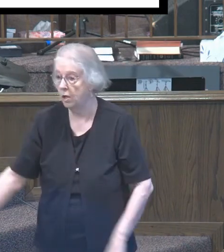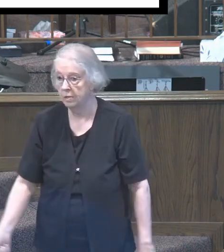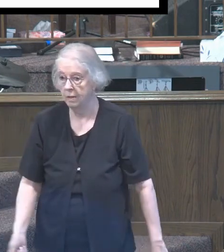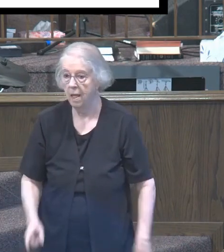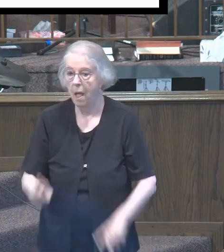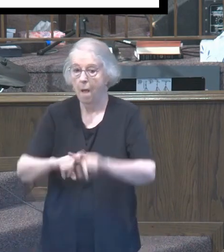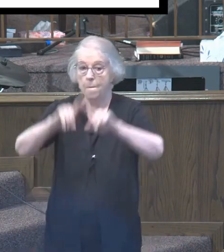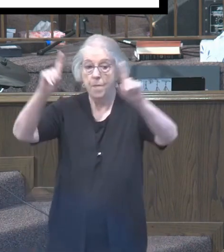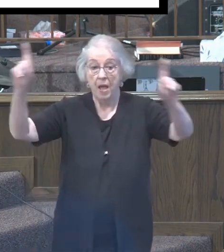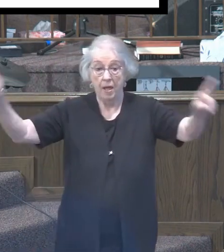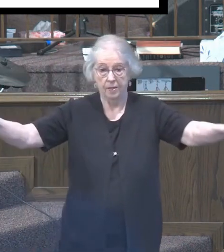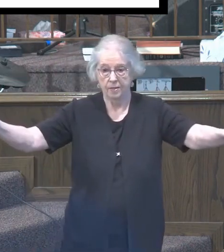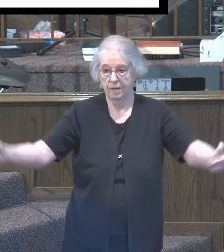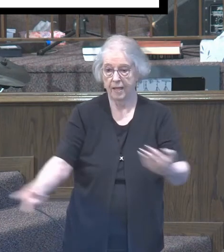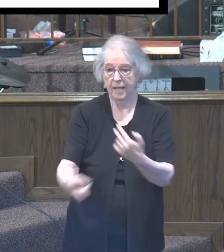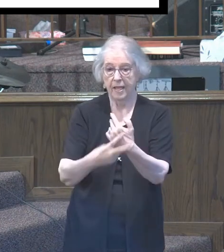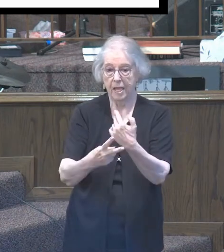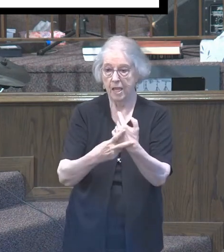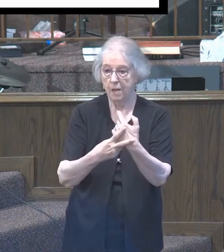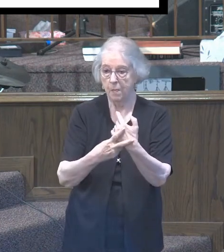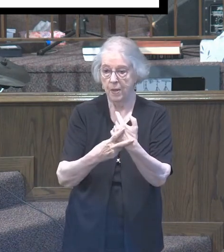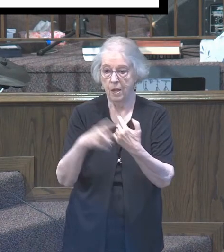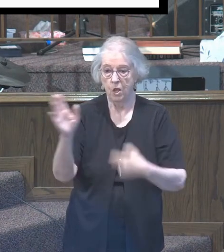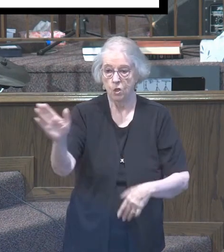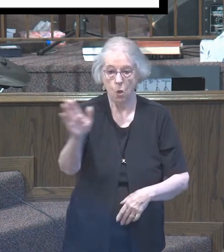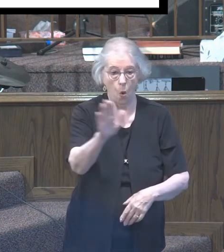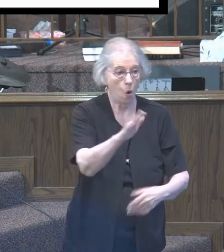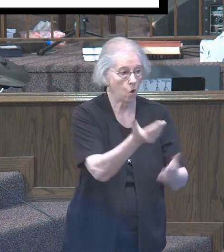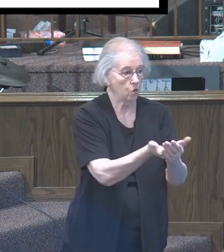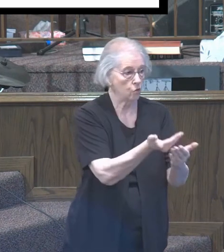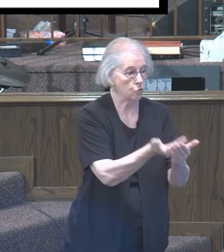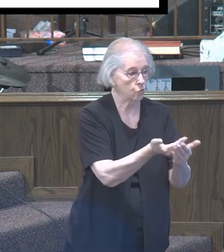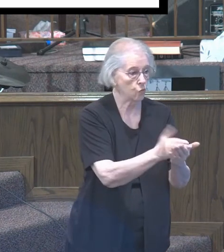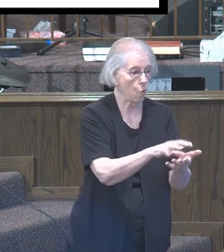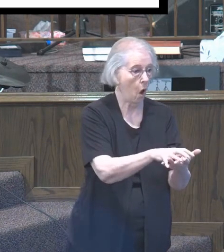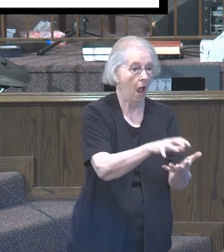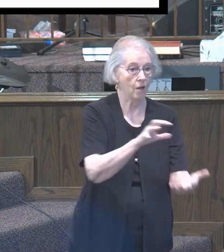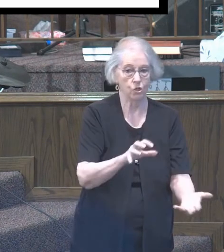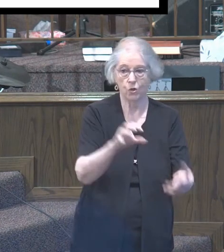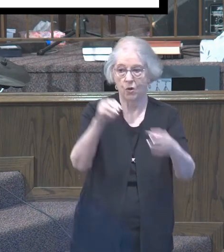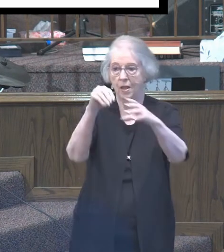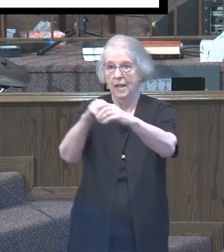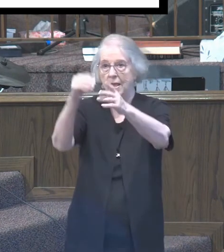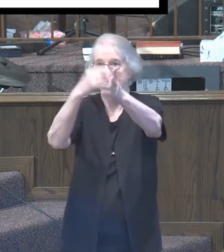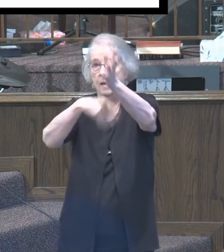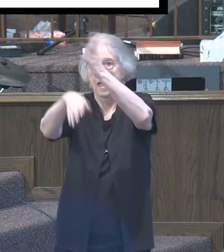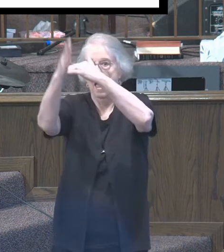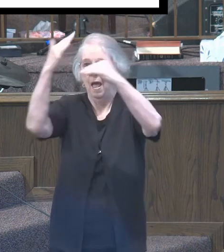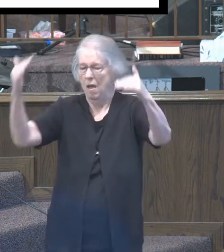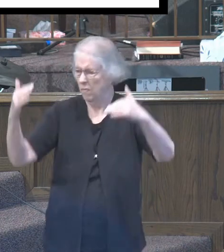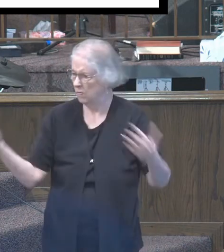will most want to be and end up being. Your eyes are windows into your